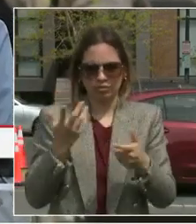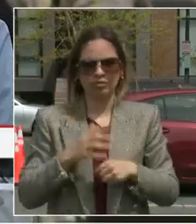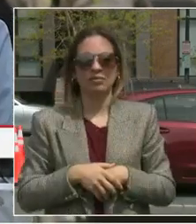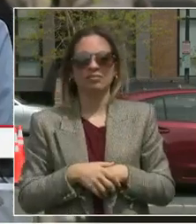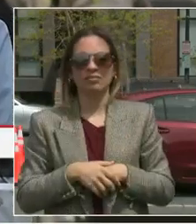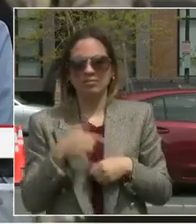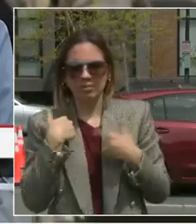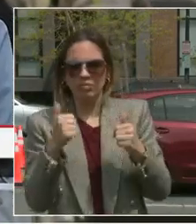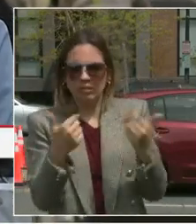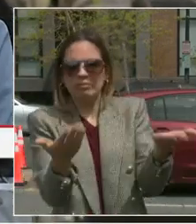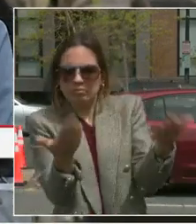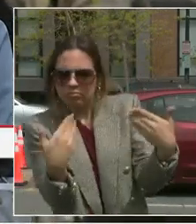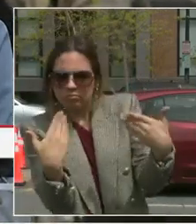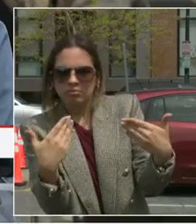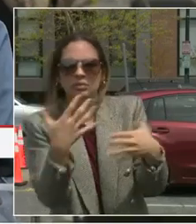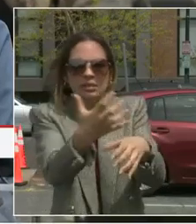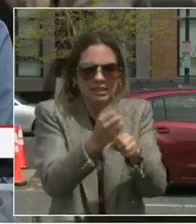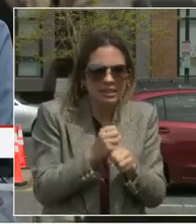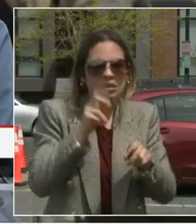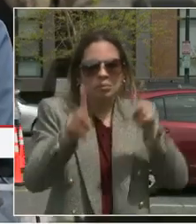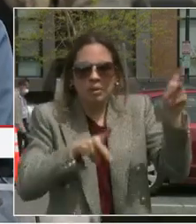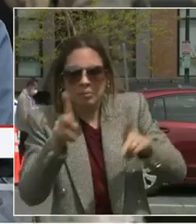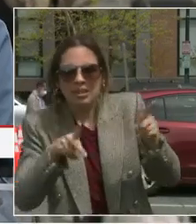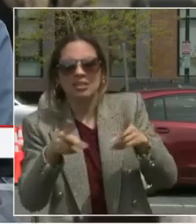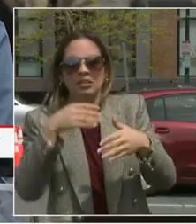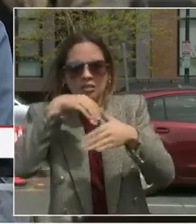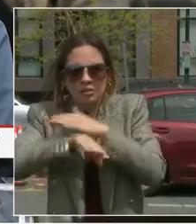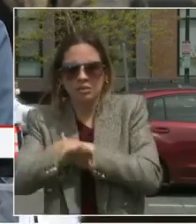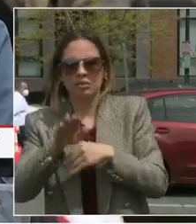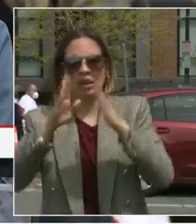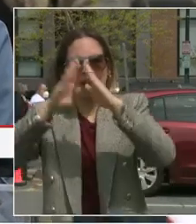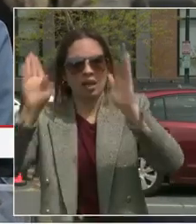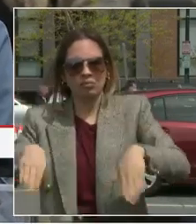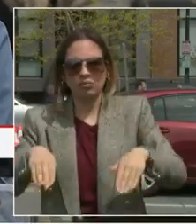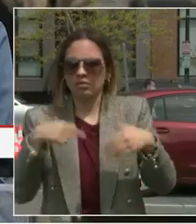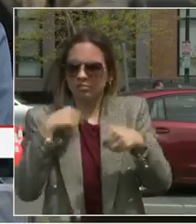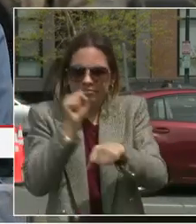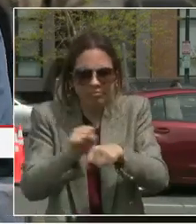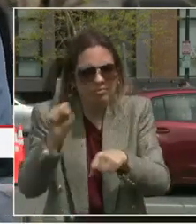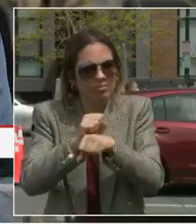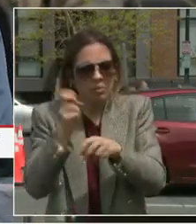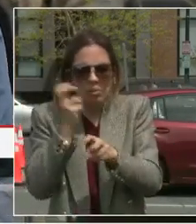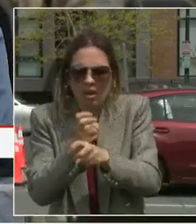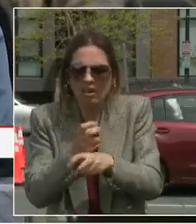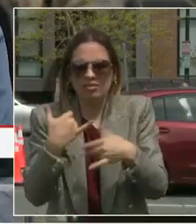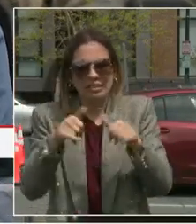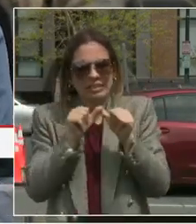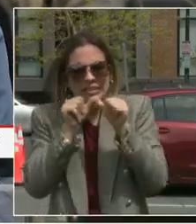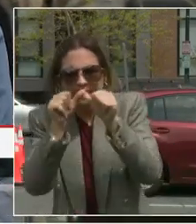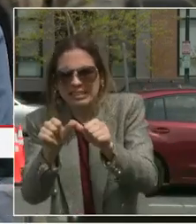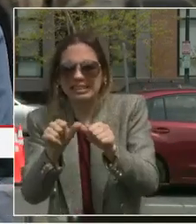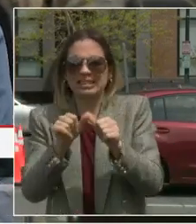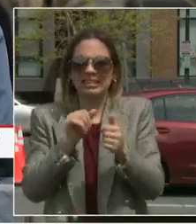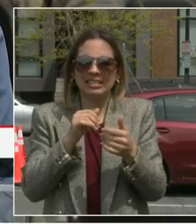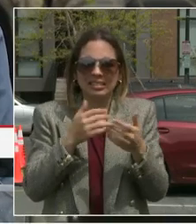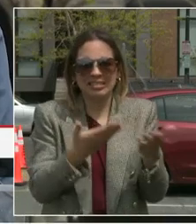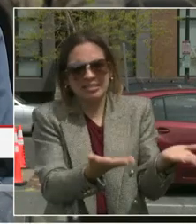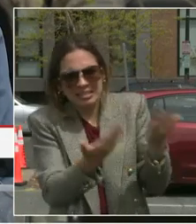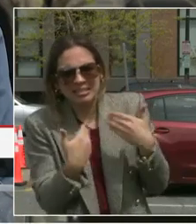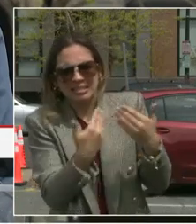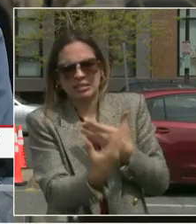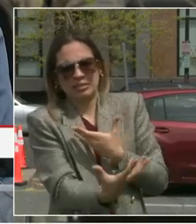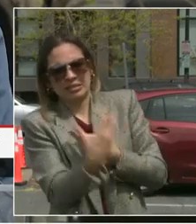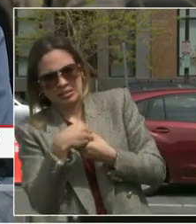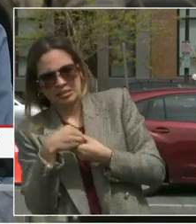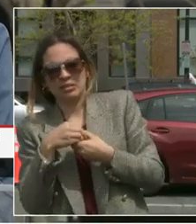people into housing. And we're going to keep pushing on that. So that's what we're